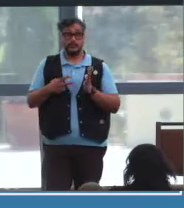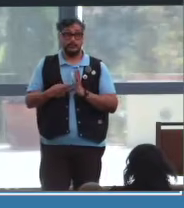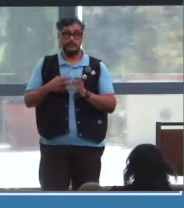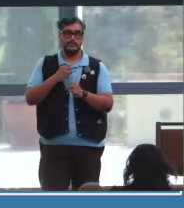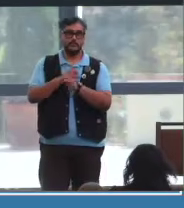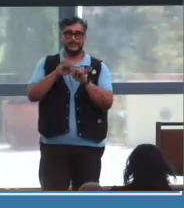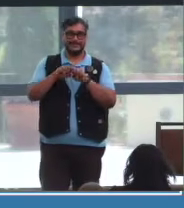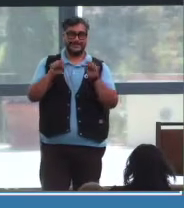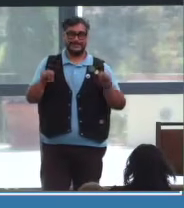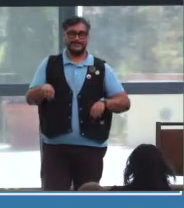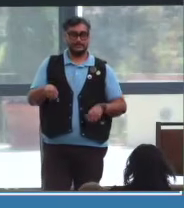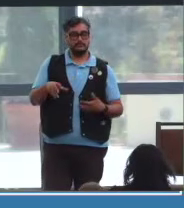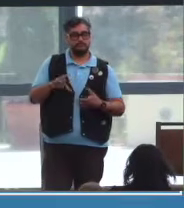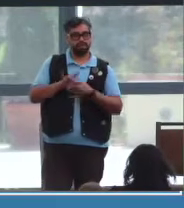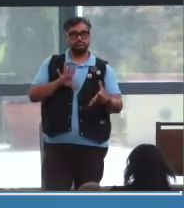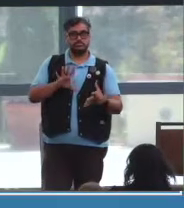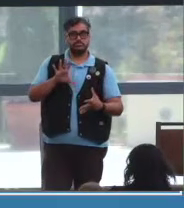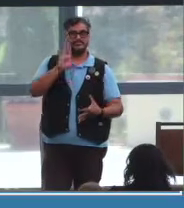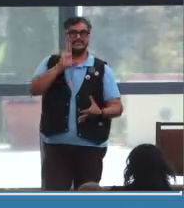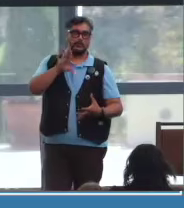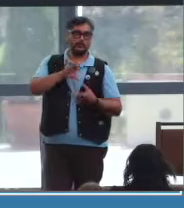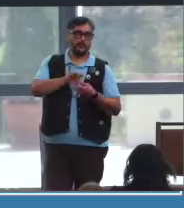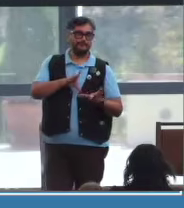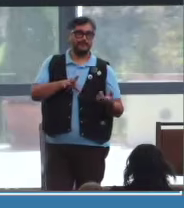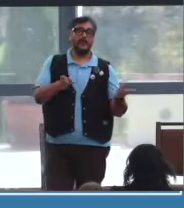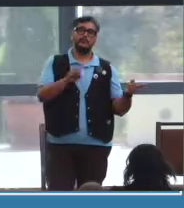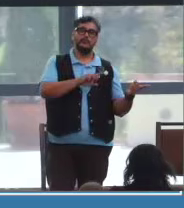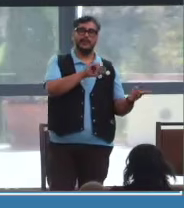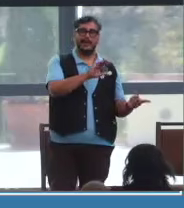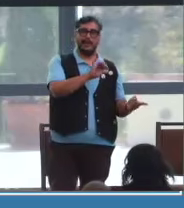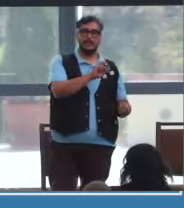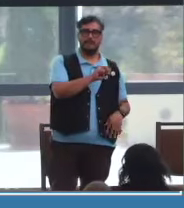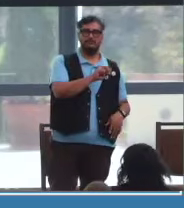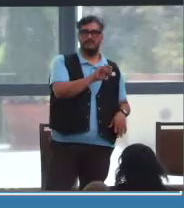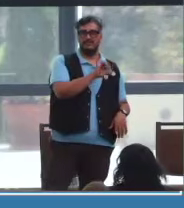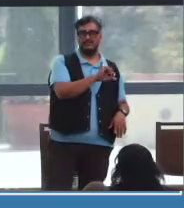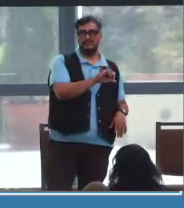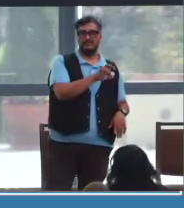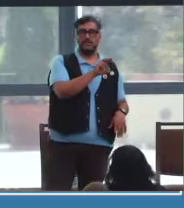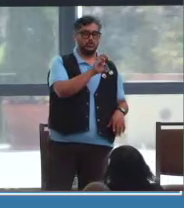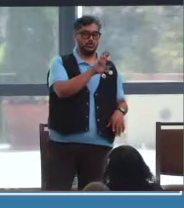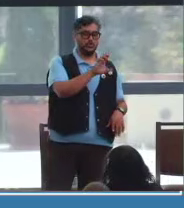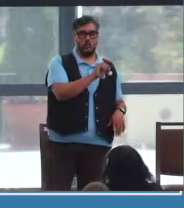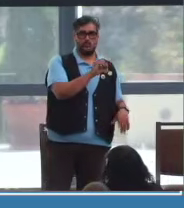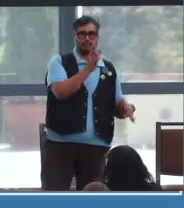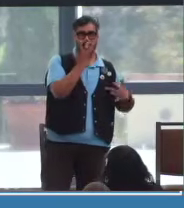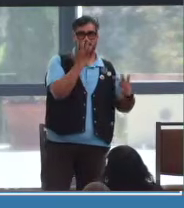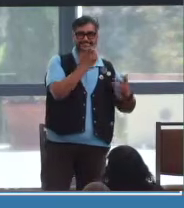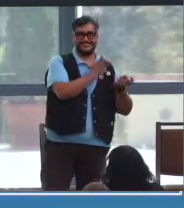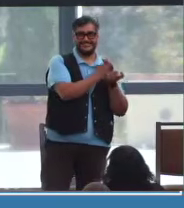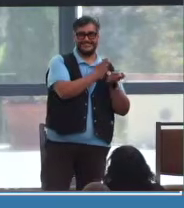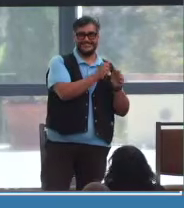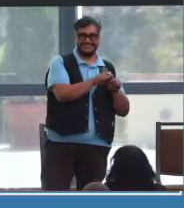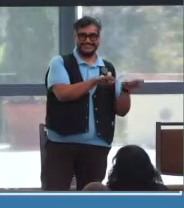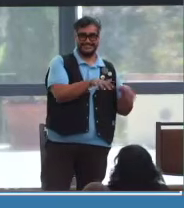often associated with cell therapy. Another one is ICANS, which is a neurotoxicity, and in our case, graft versus